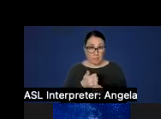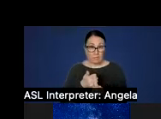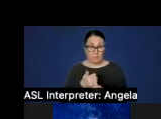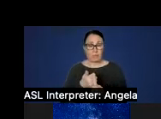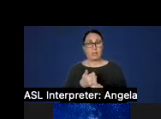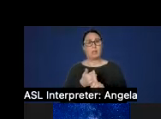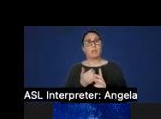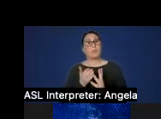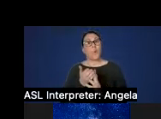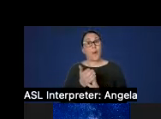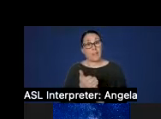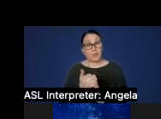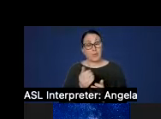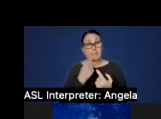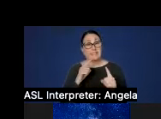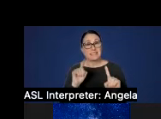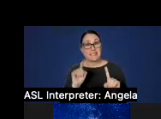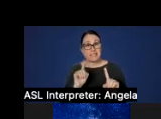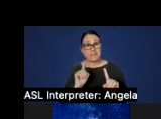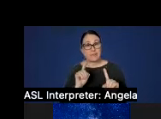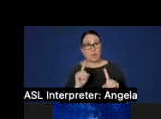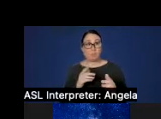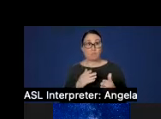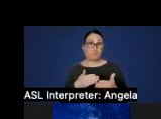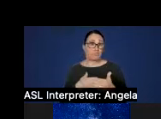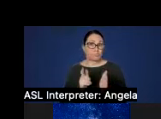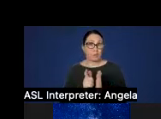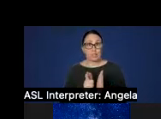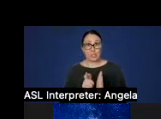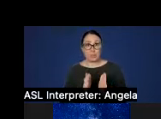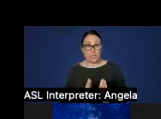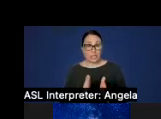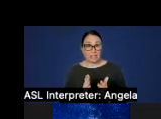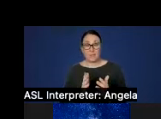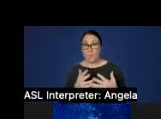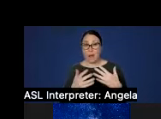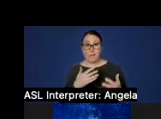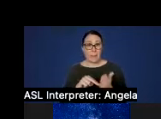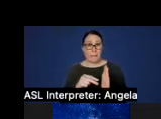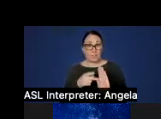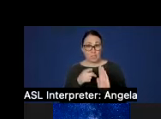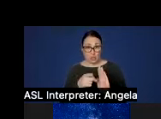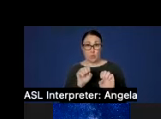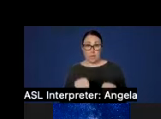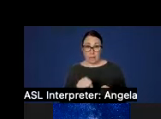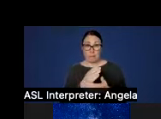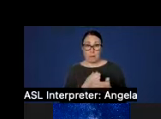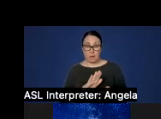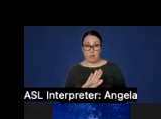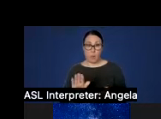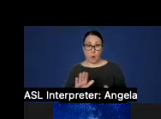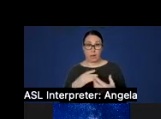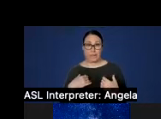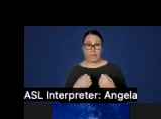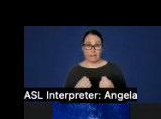going through a successful prosecution, whatever that means to you, can be a part of your healing. But I think a lot of it is